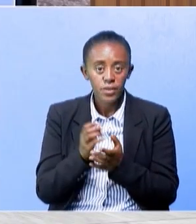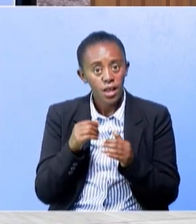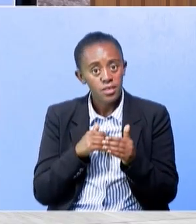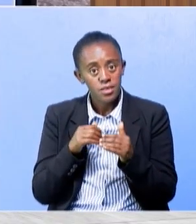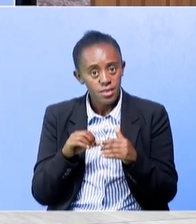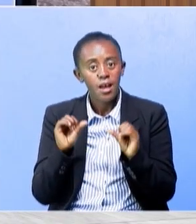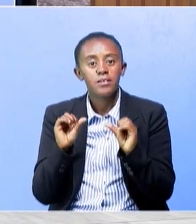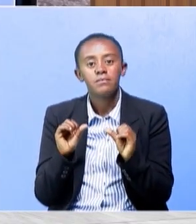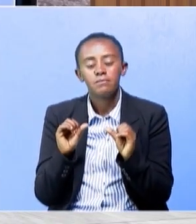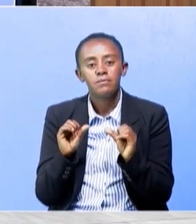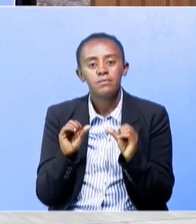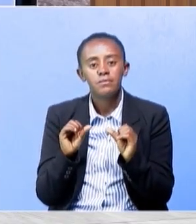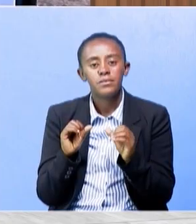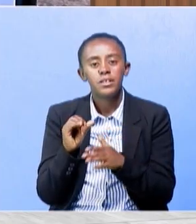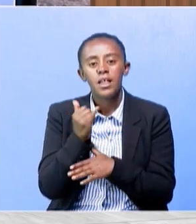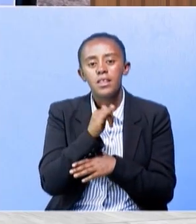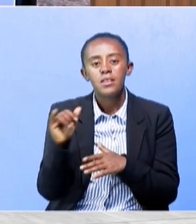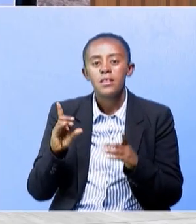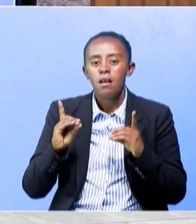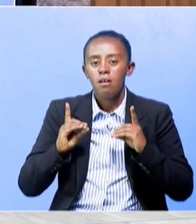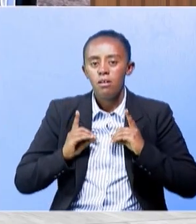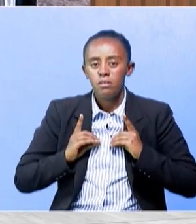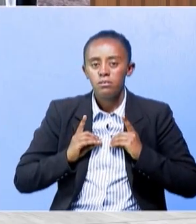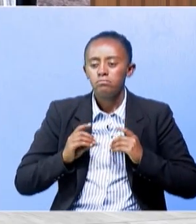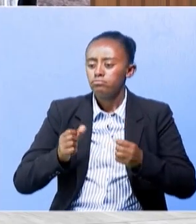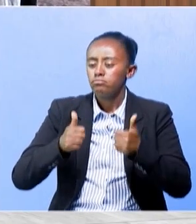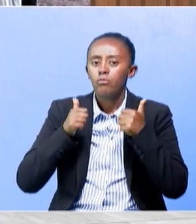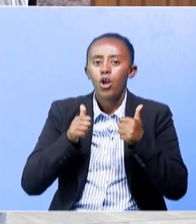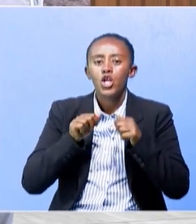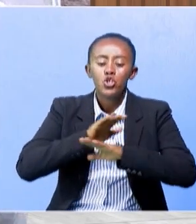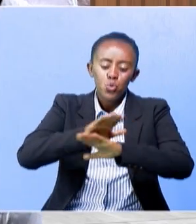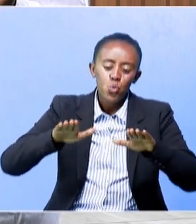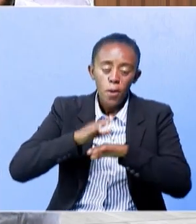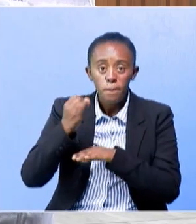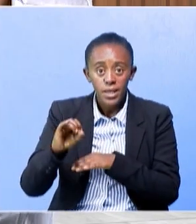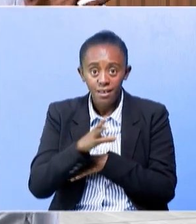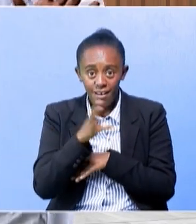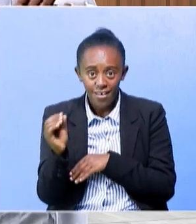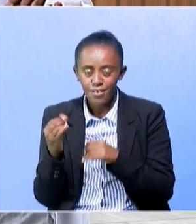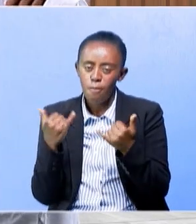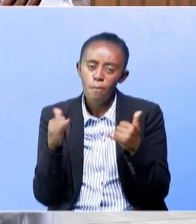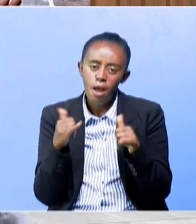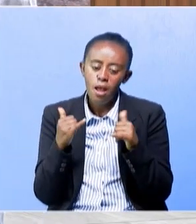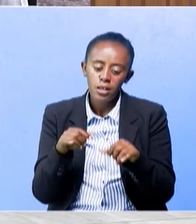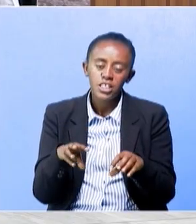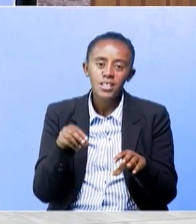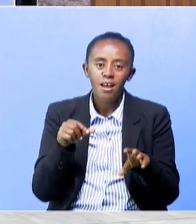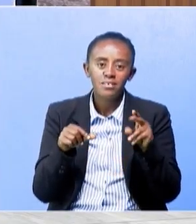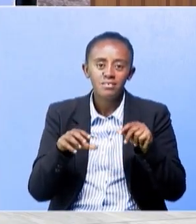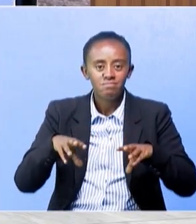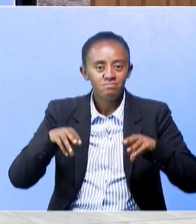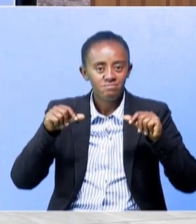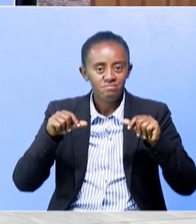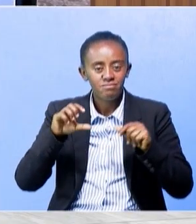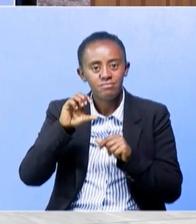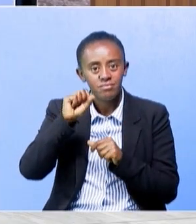Then they had a great swimming and playing in the sand. What